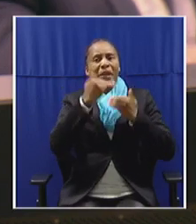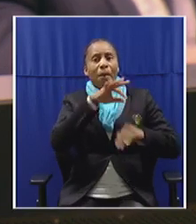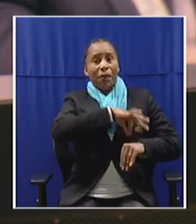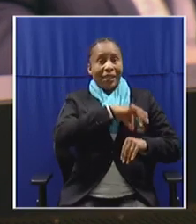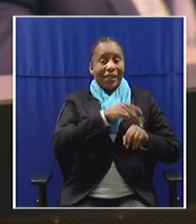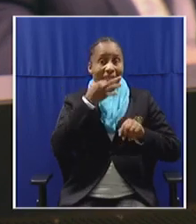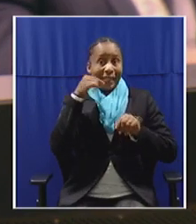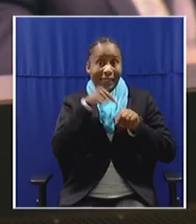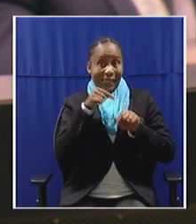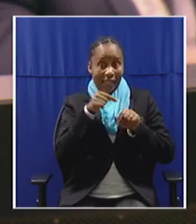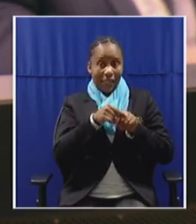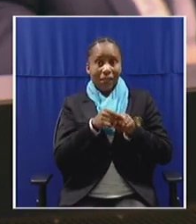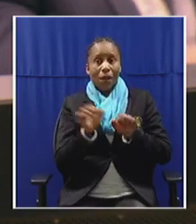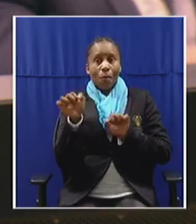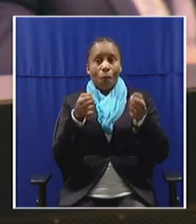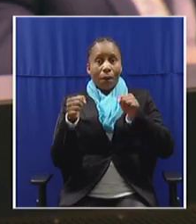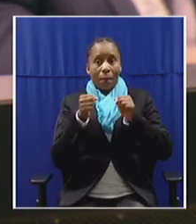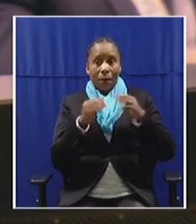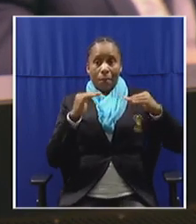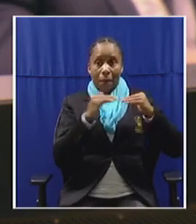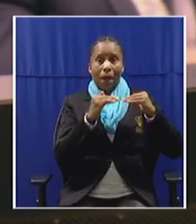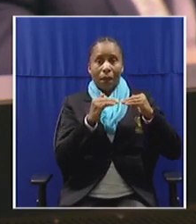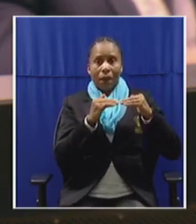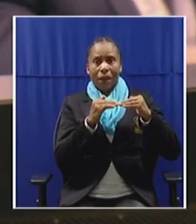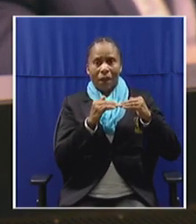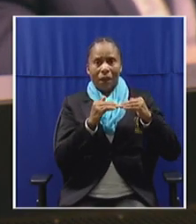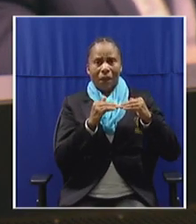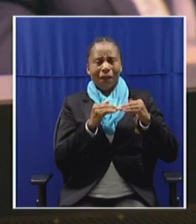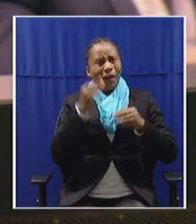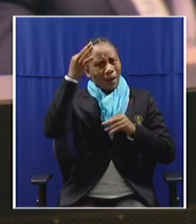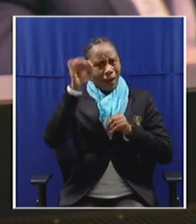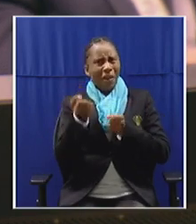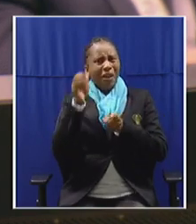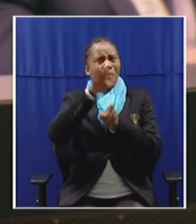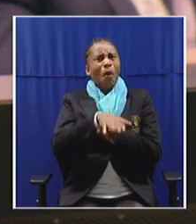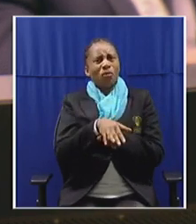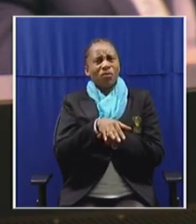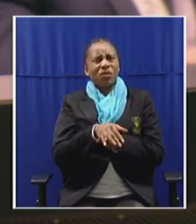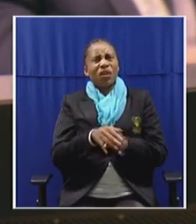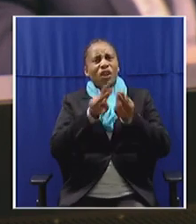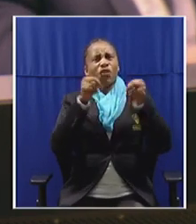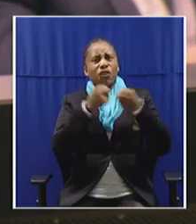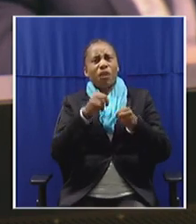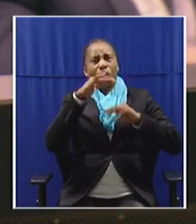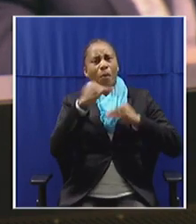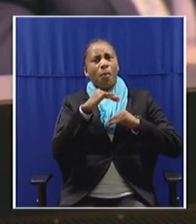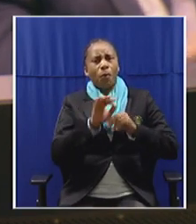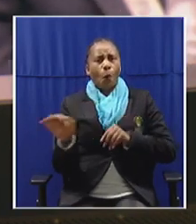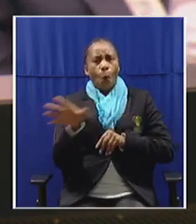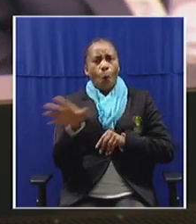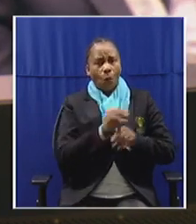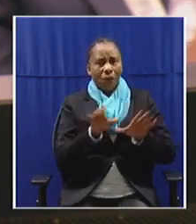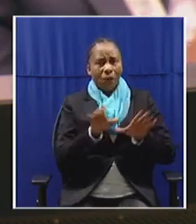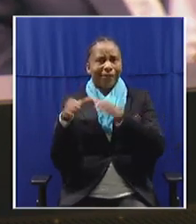barrier to employment and not being implemented, why would government impose a national minimum wage on all other sectors, including the private